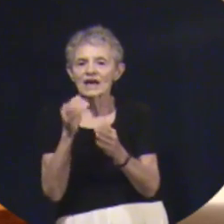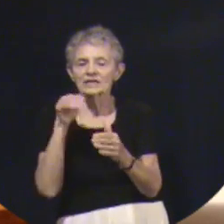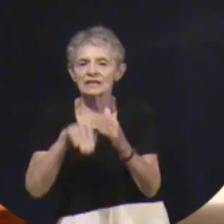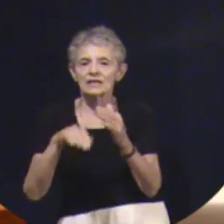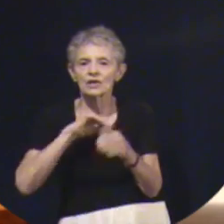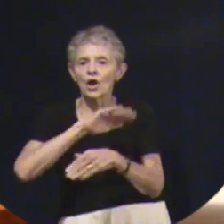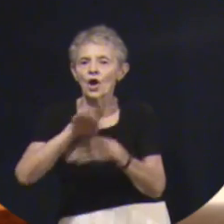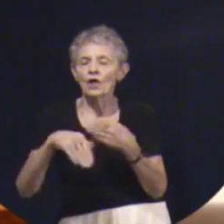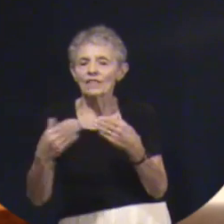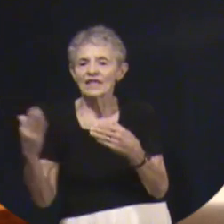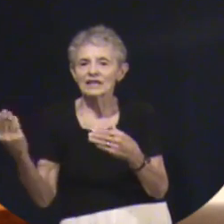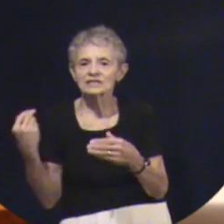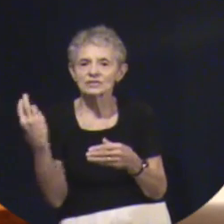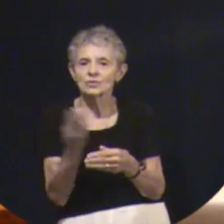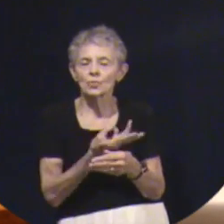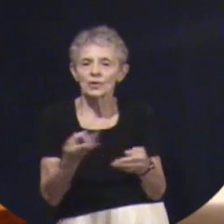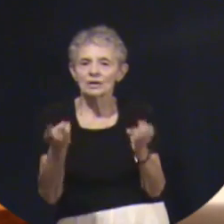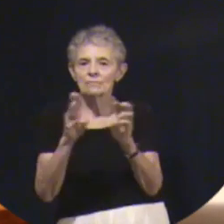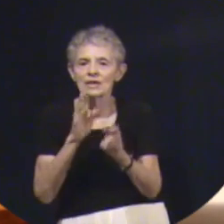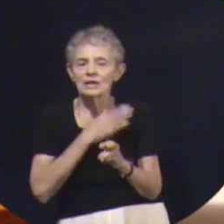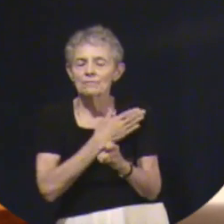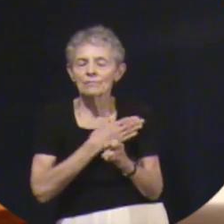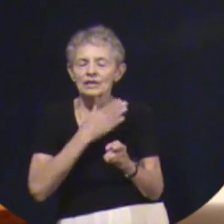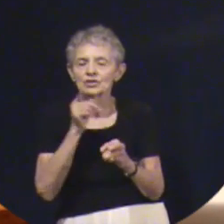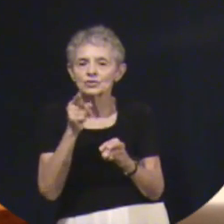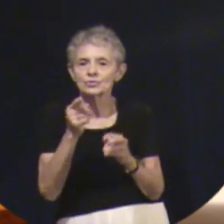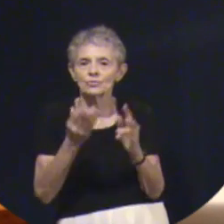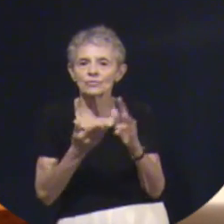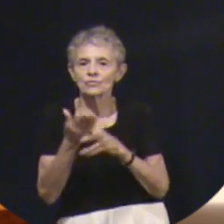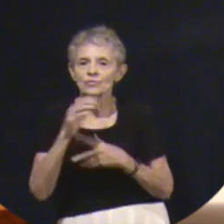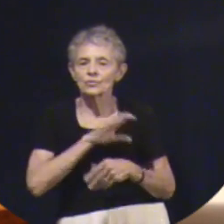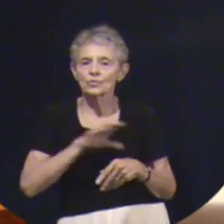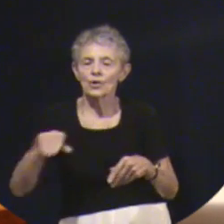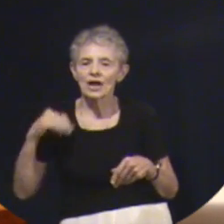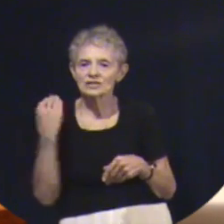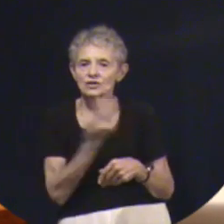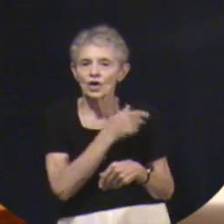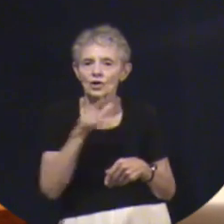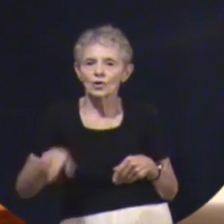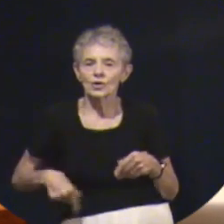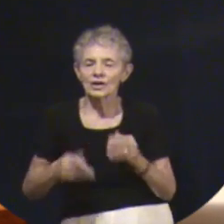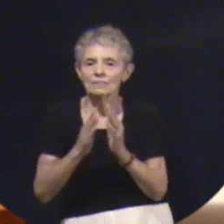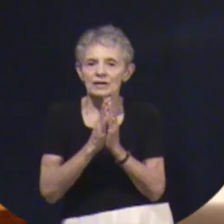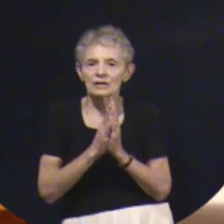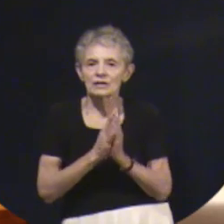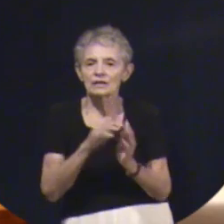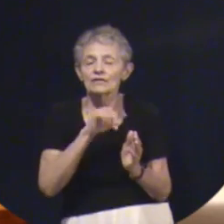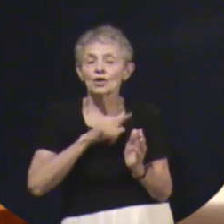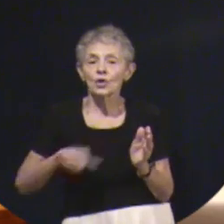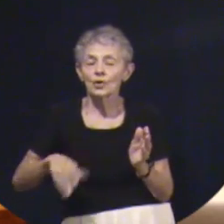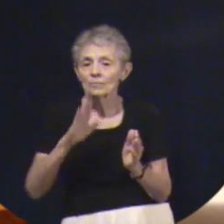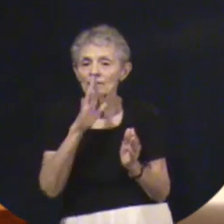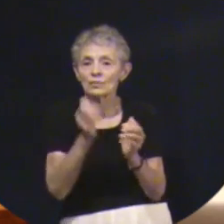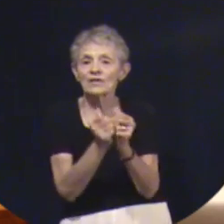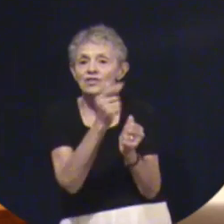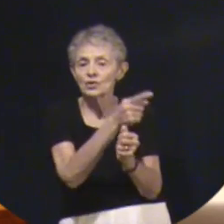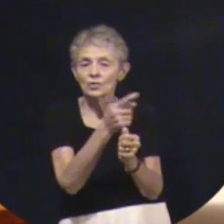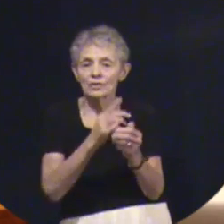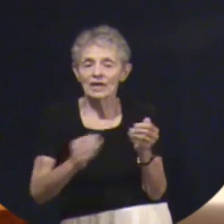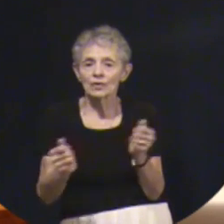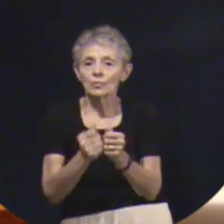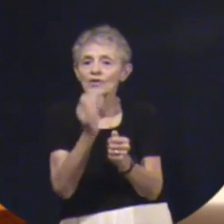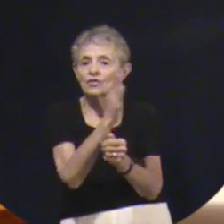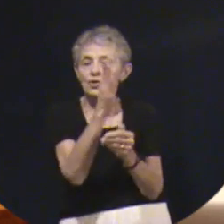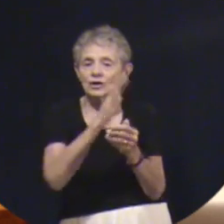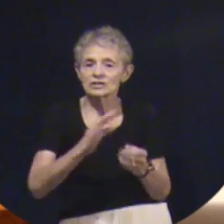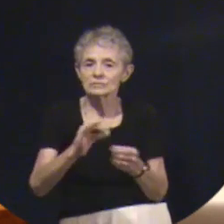you through Christ our Lord. Amen. The Lord be with you. And with your spirit. May Almighty God